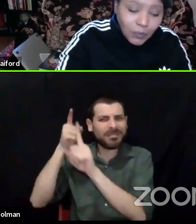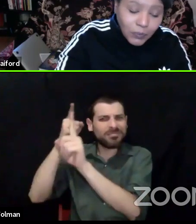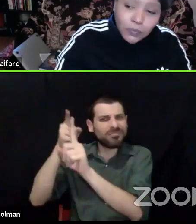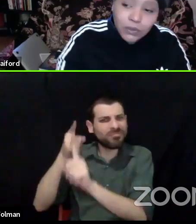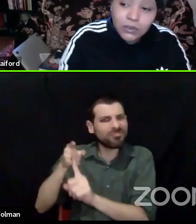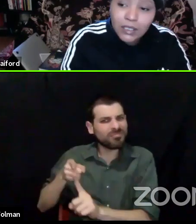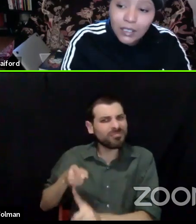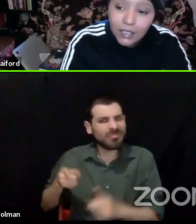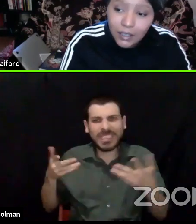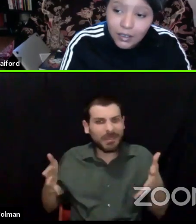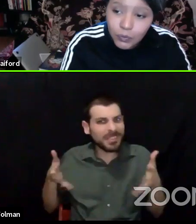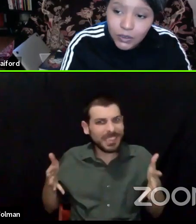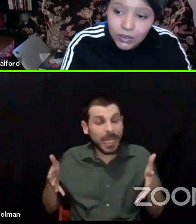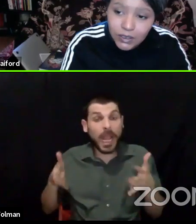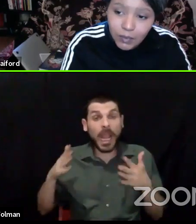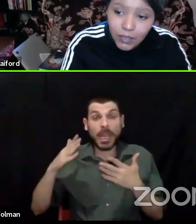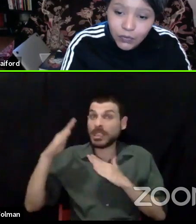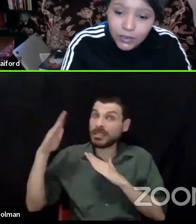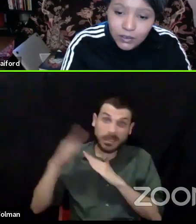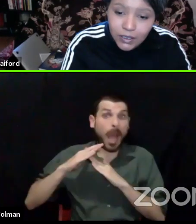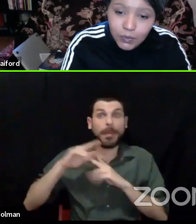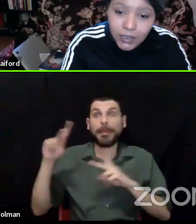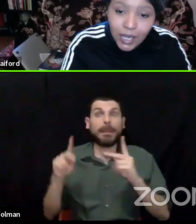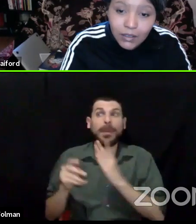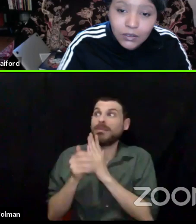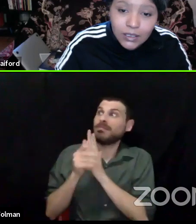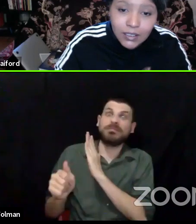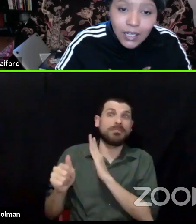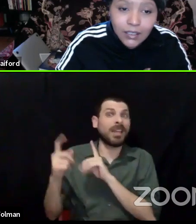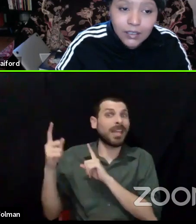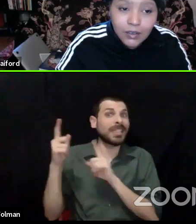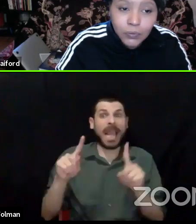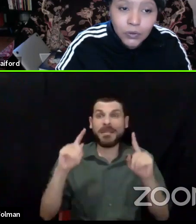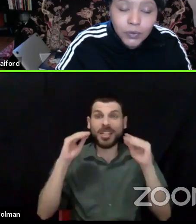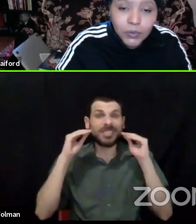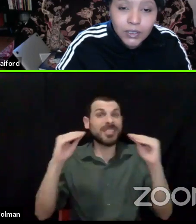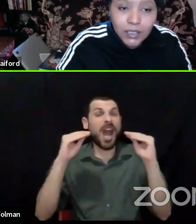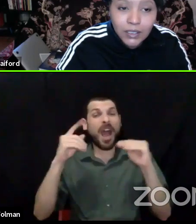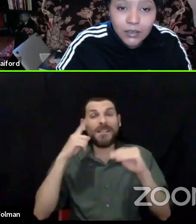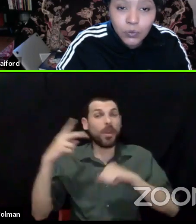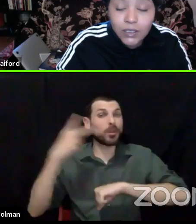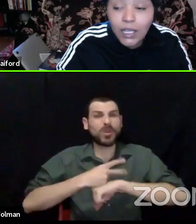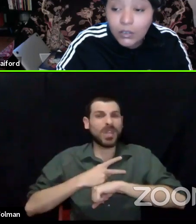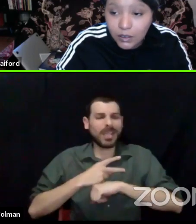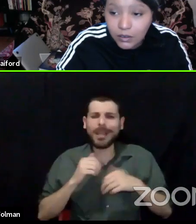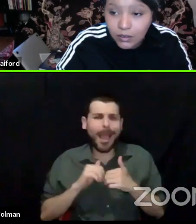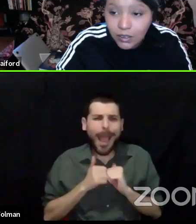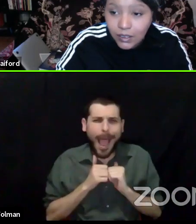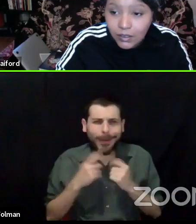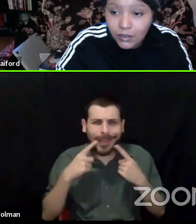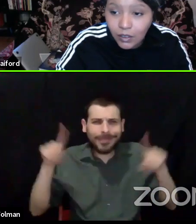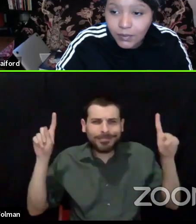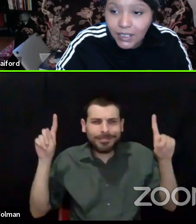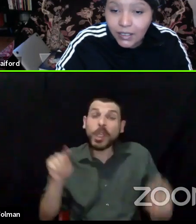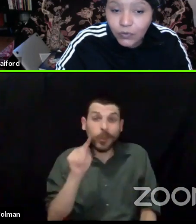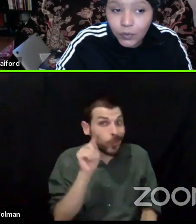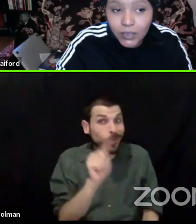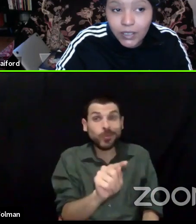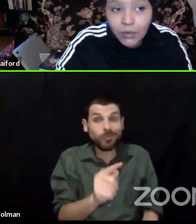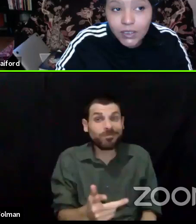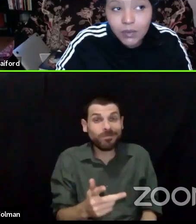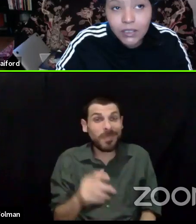top people and our communities come out for 2 days, but I don't think that I could have pulled people together without you. You know what I'm saying?